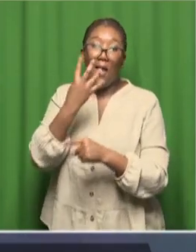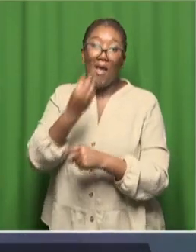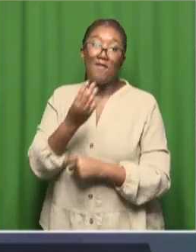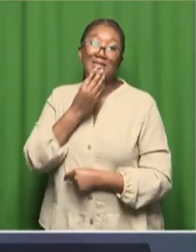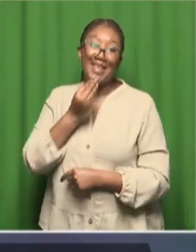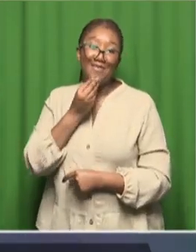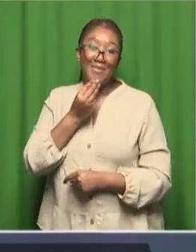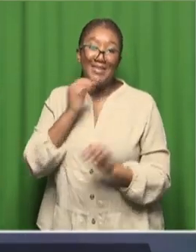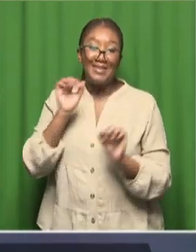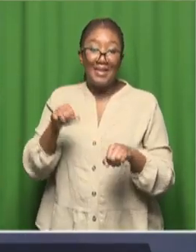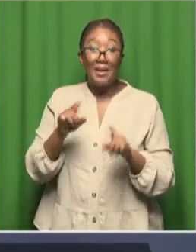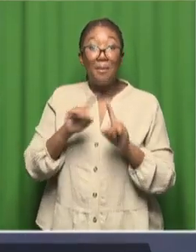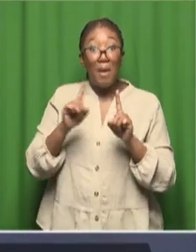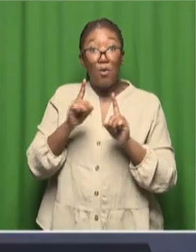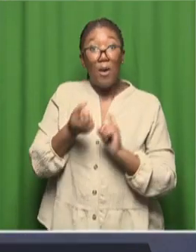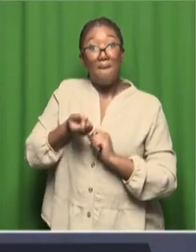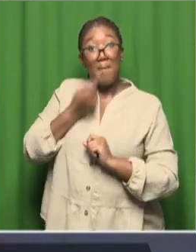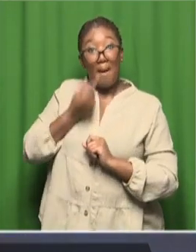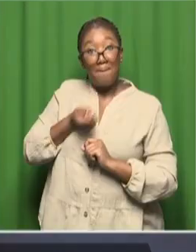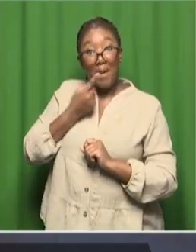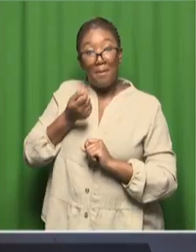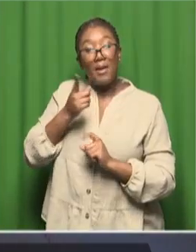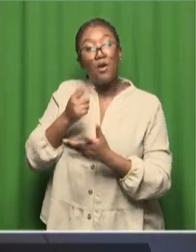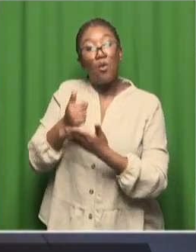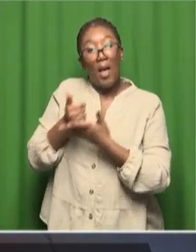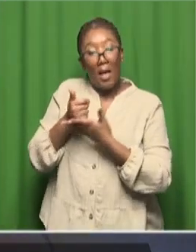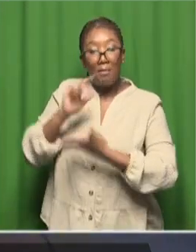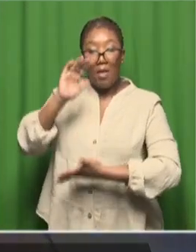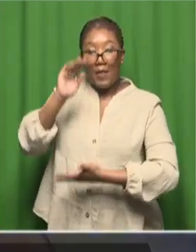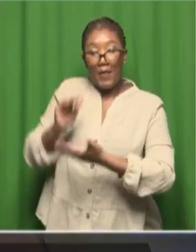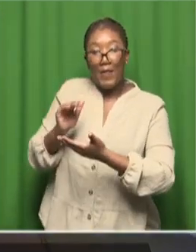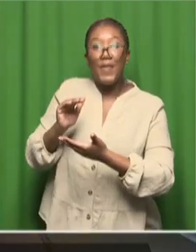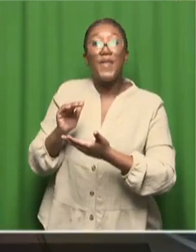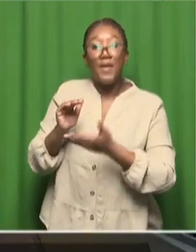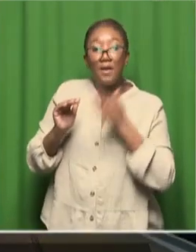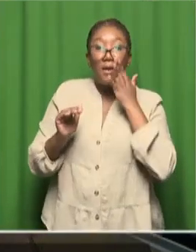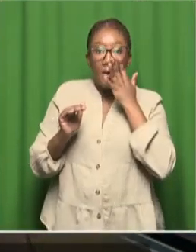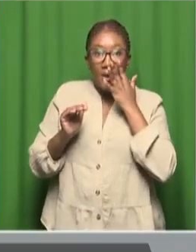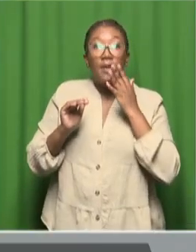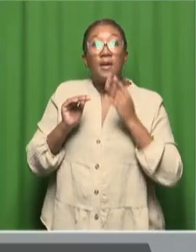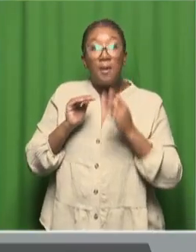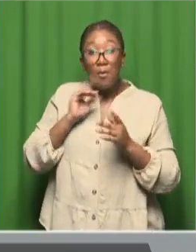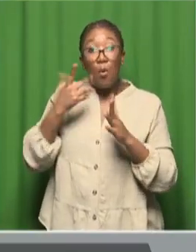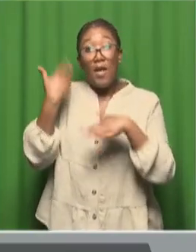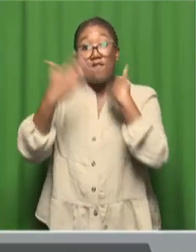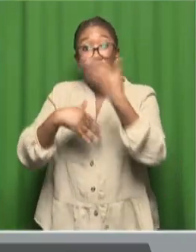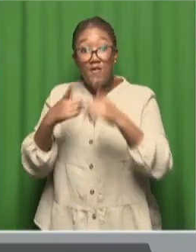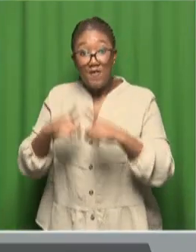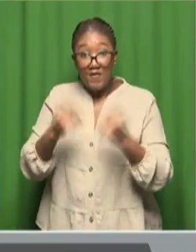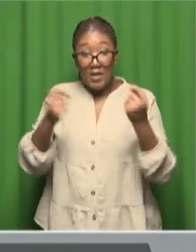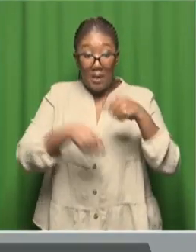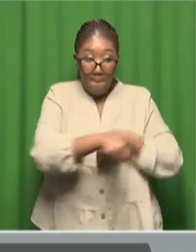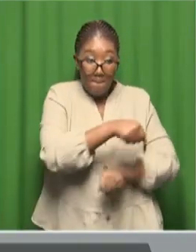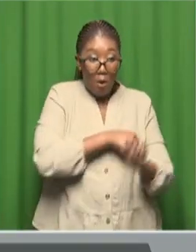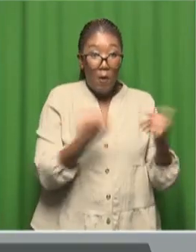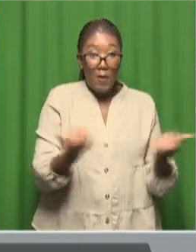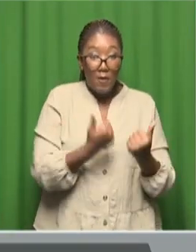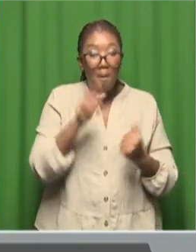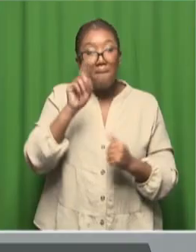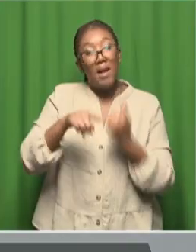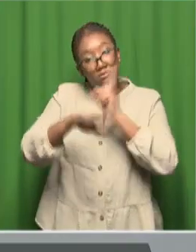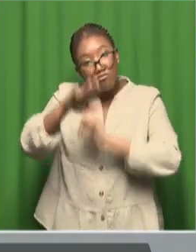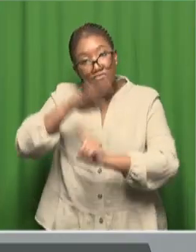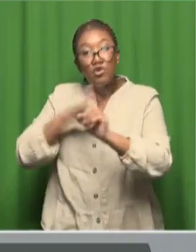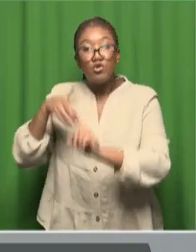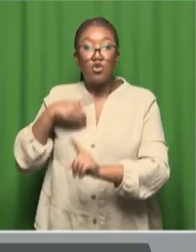And once they're on treatment for the diabetes during their pregnancy, they need to be tested thereafter, after the pregnancy, which we feel